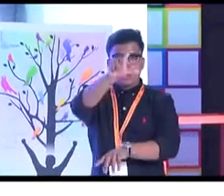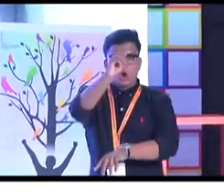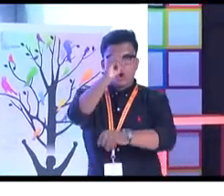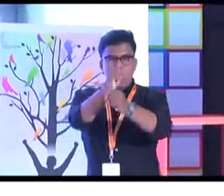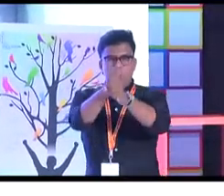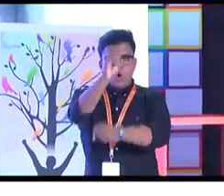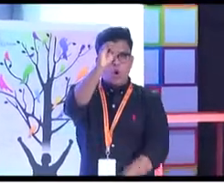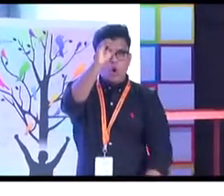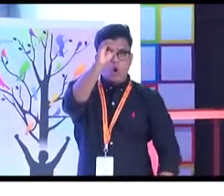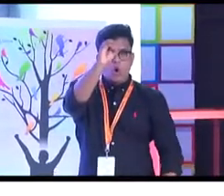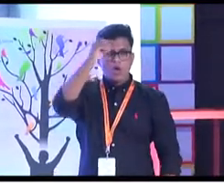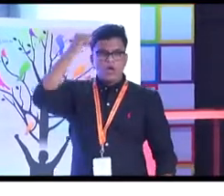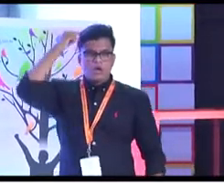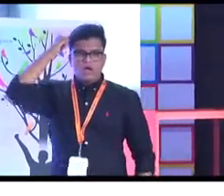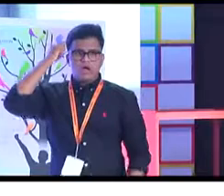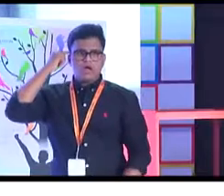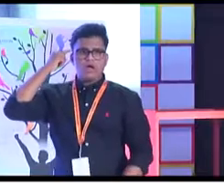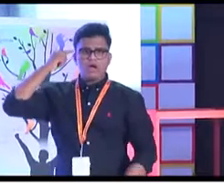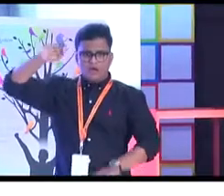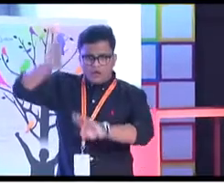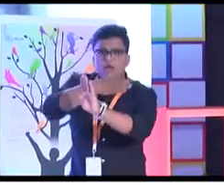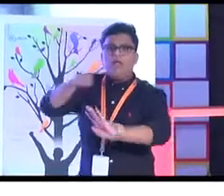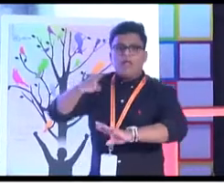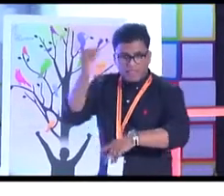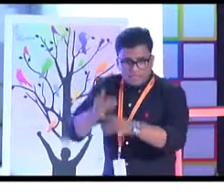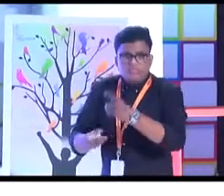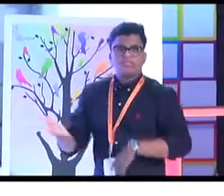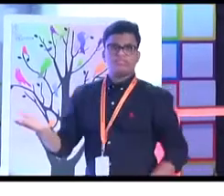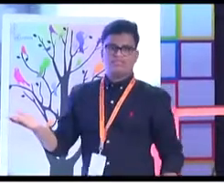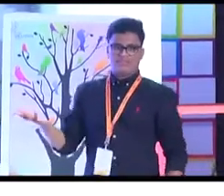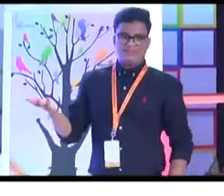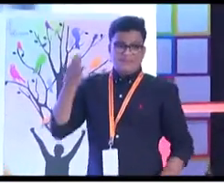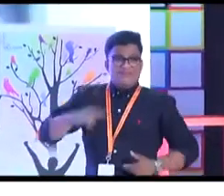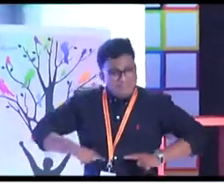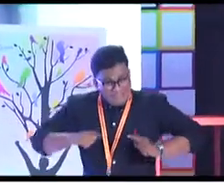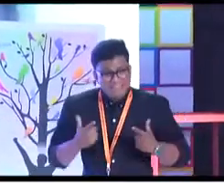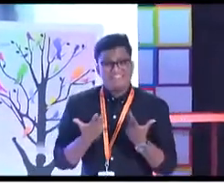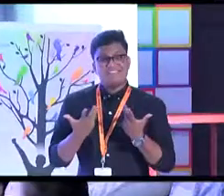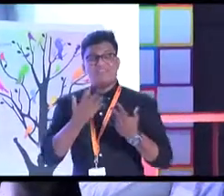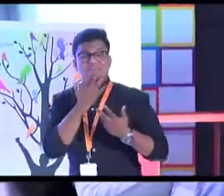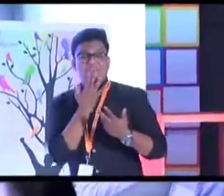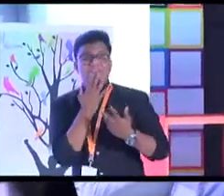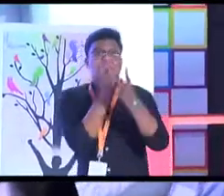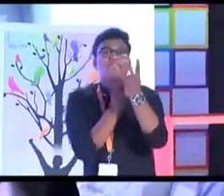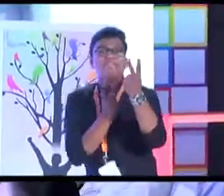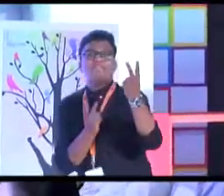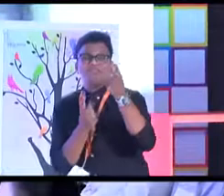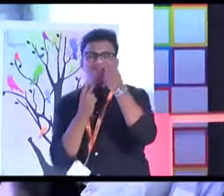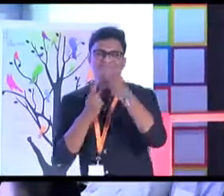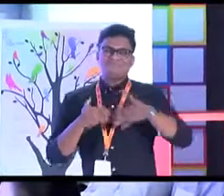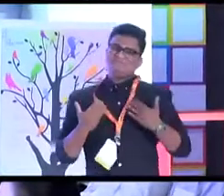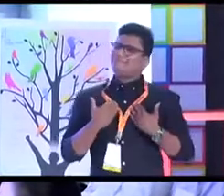black tree, and I put the colors of graphics on that, like the bars, and made my life colorful.